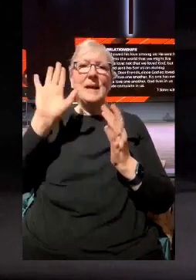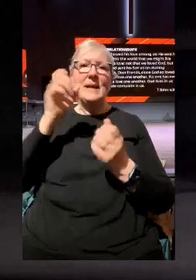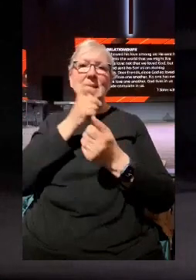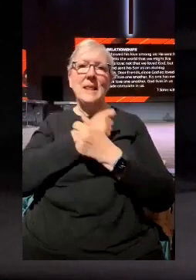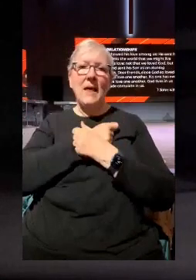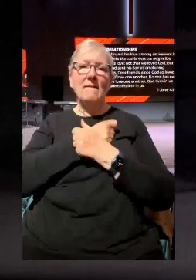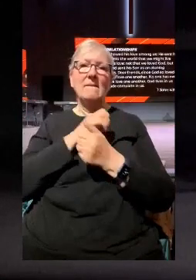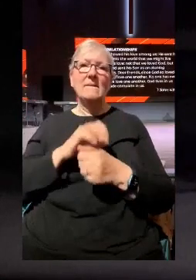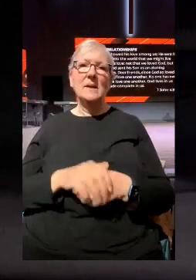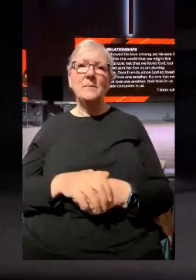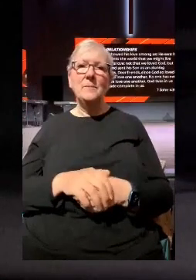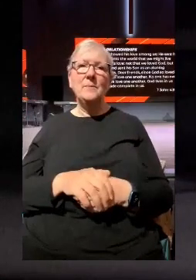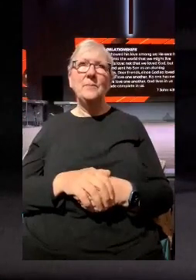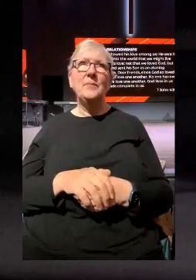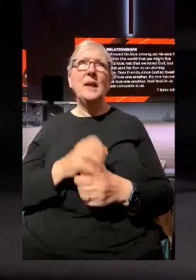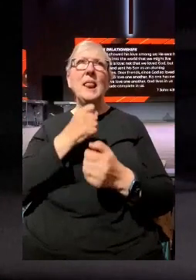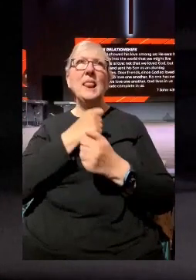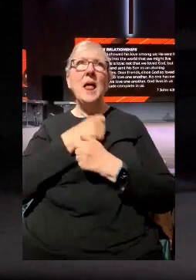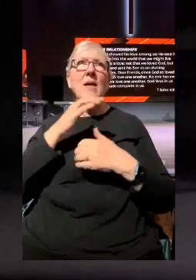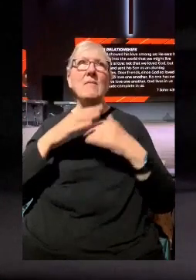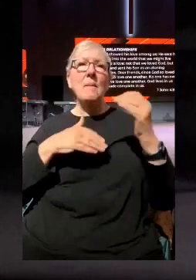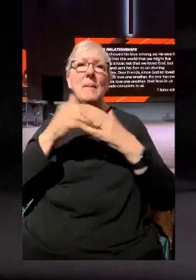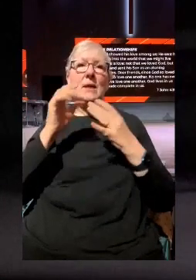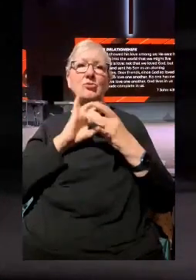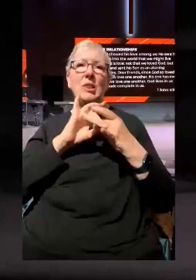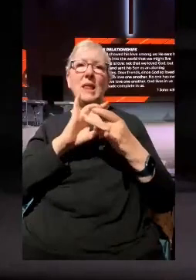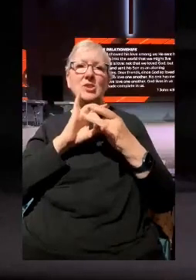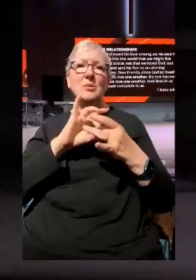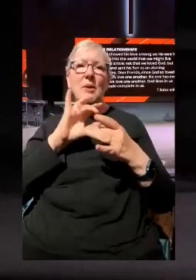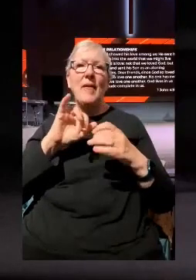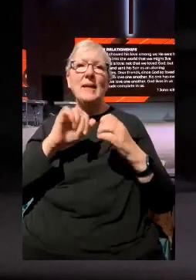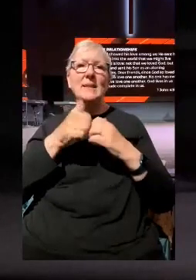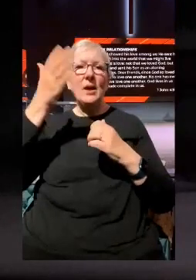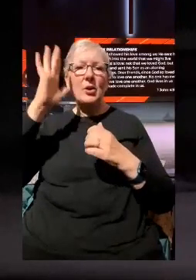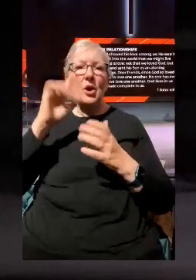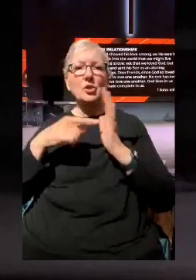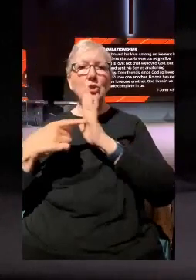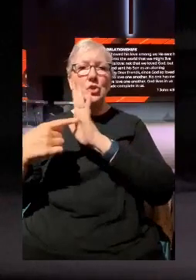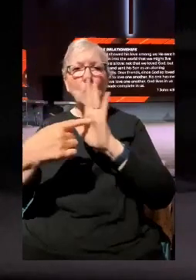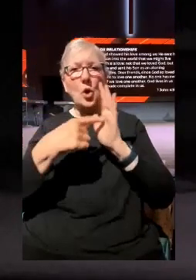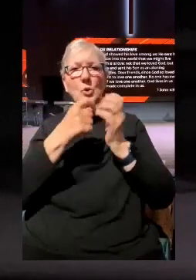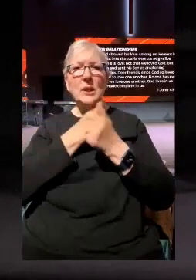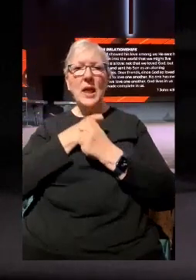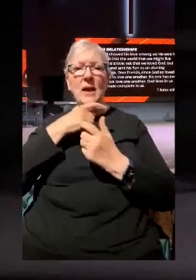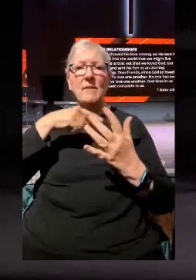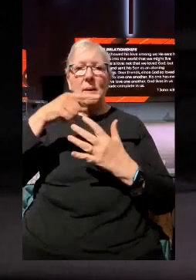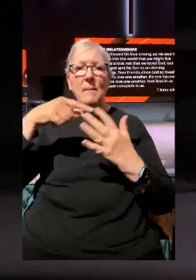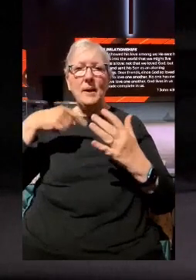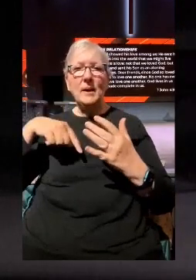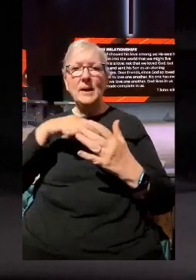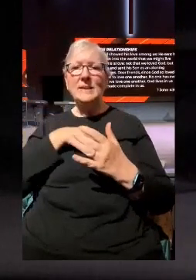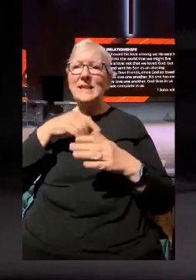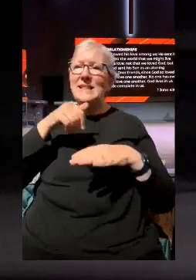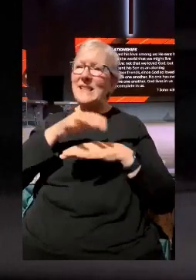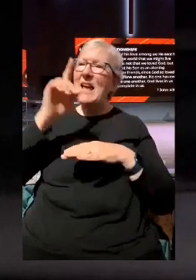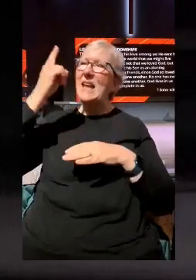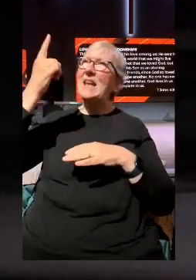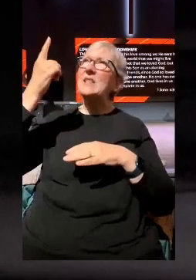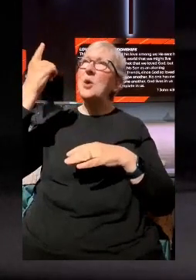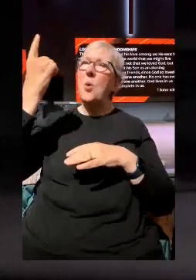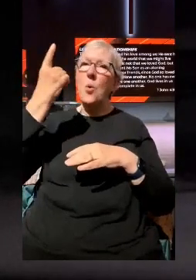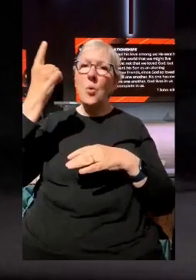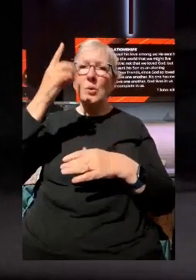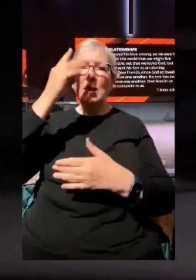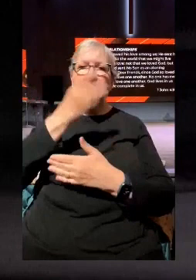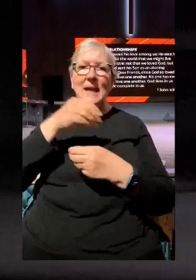Love builds relationships. This is how God showed his love among us. He sent his one and only son into the world that we might live